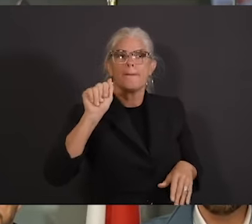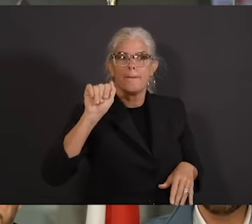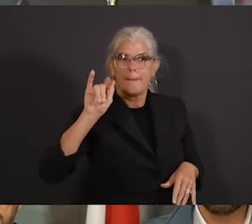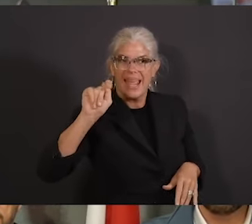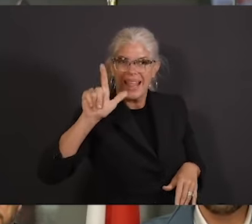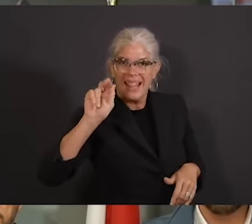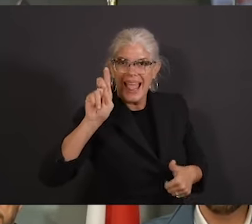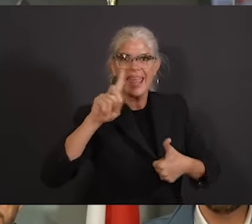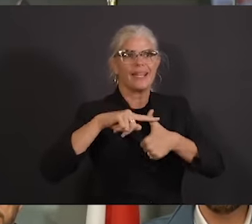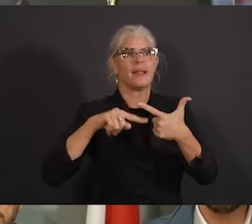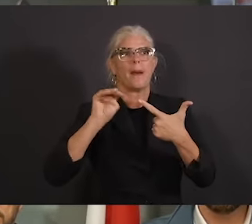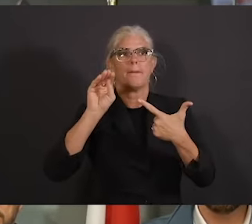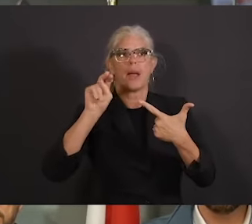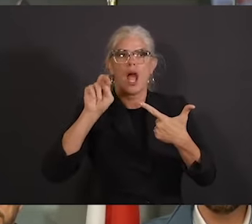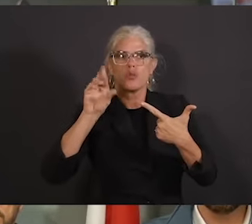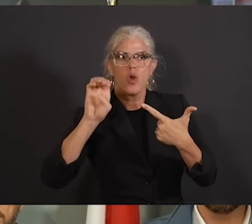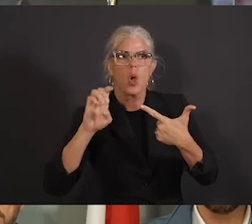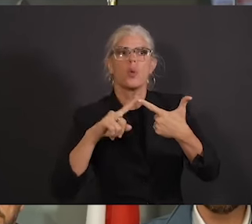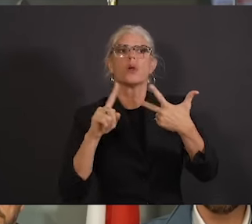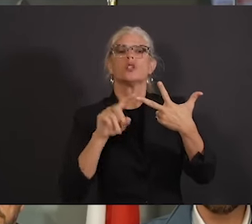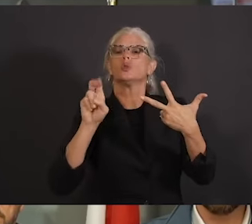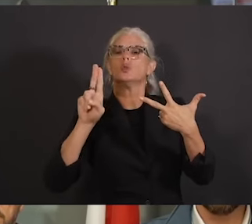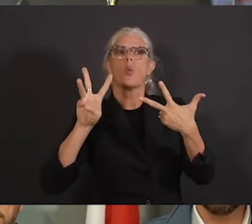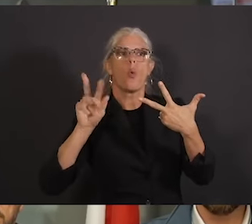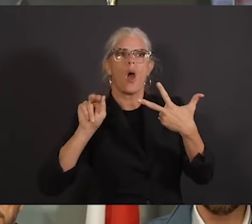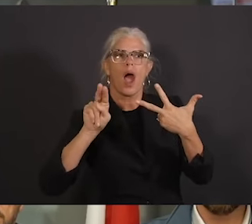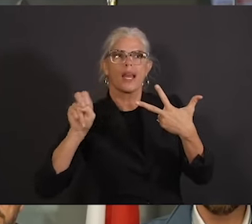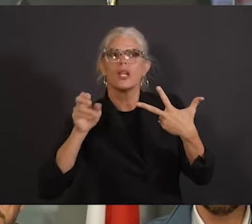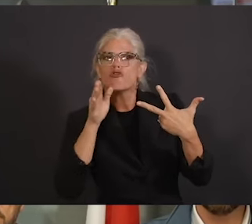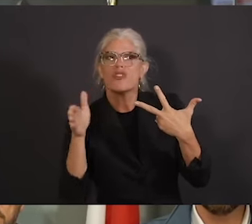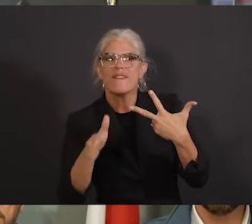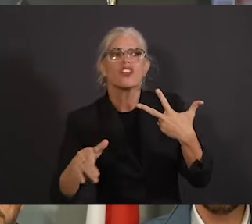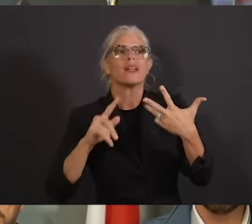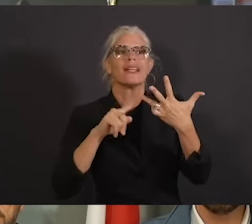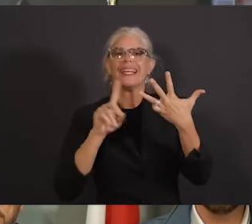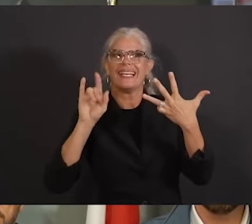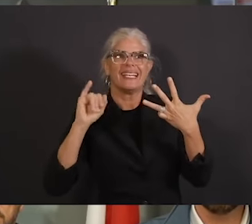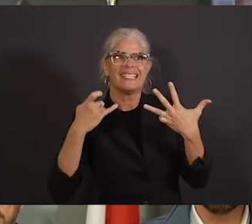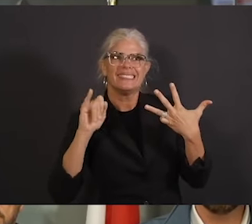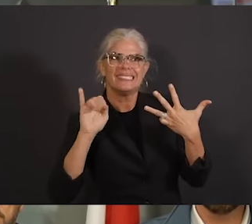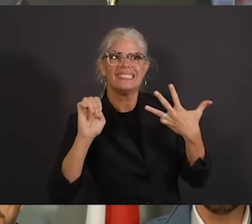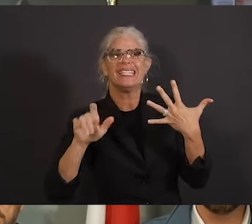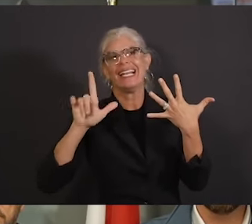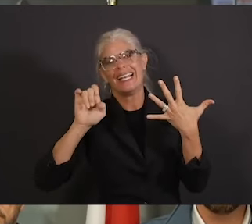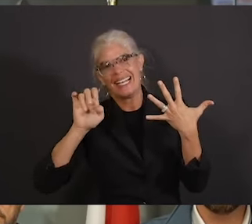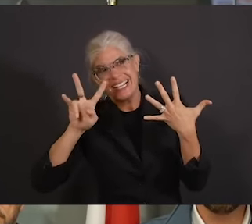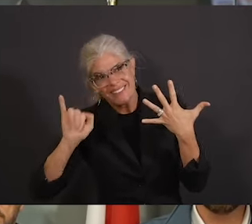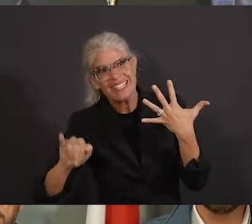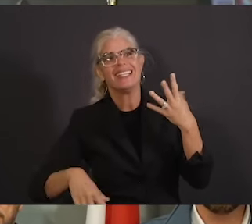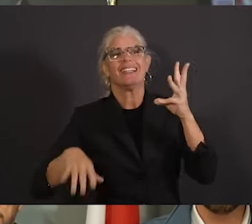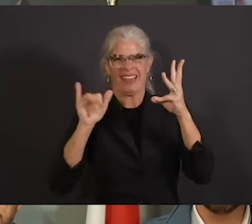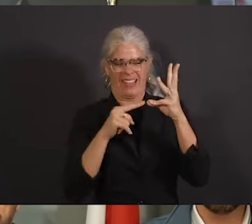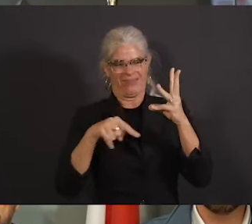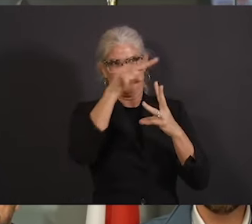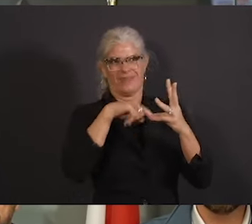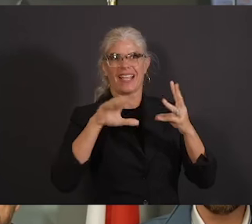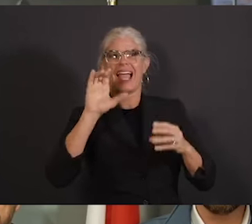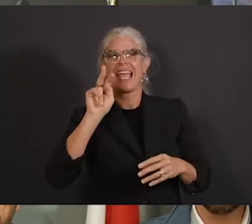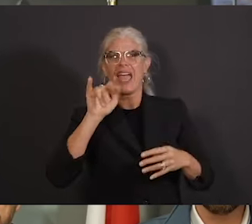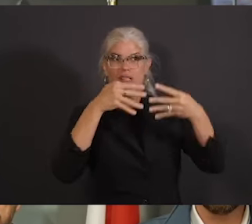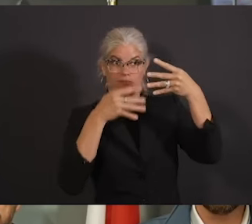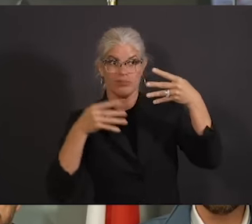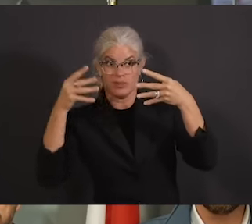River, the Dixie-Levy County line. 8 to 12 feet peak storm surge is potential for